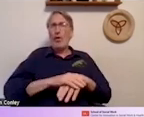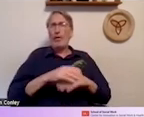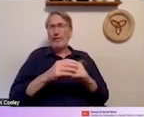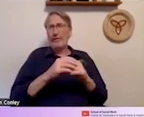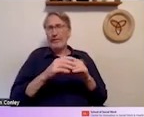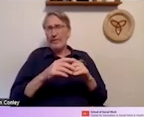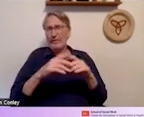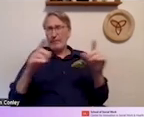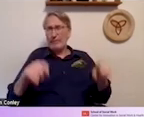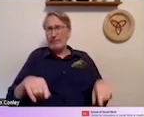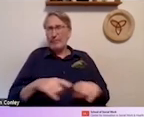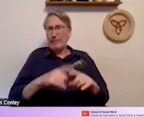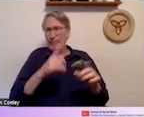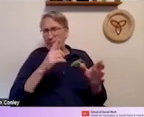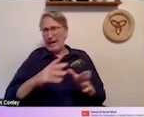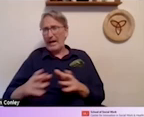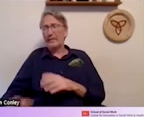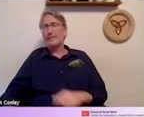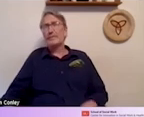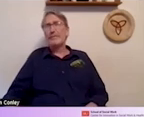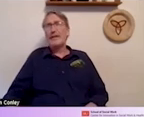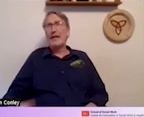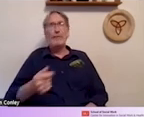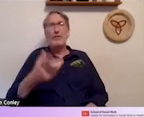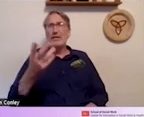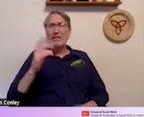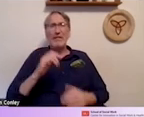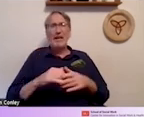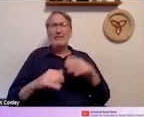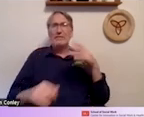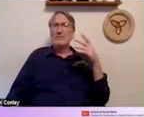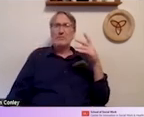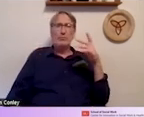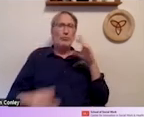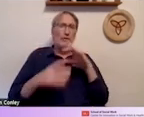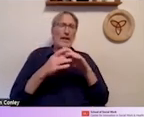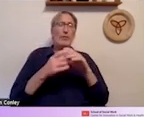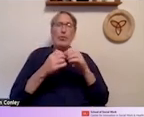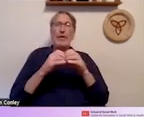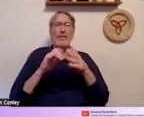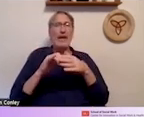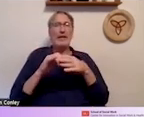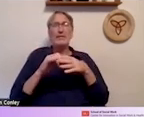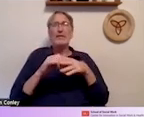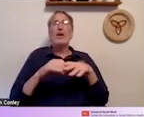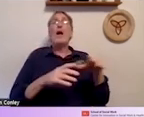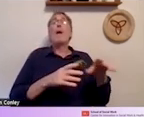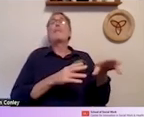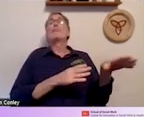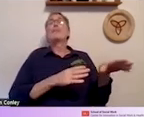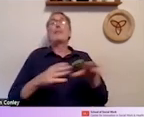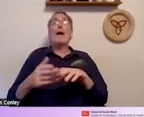these components, again, all coming back to that upstream, being prepared